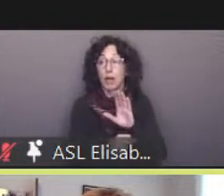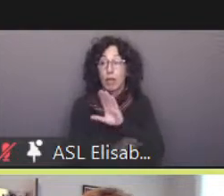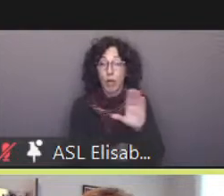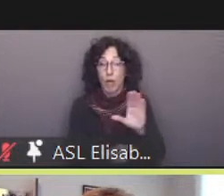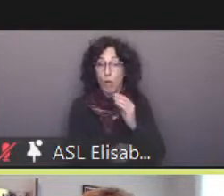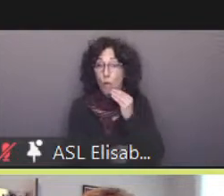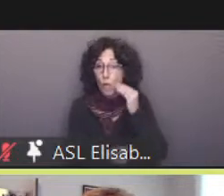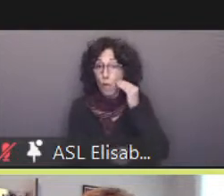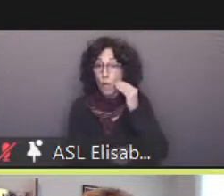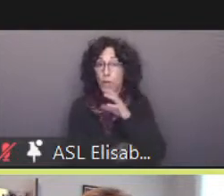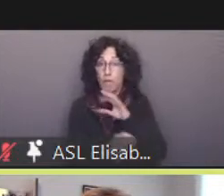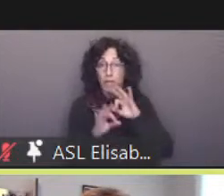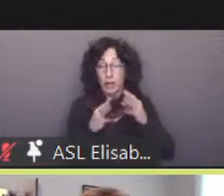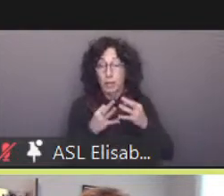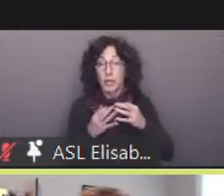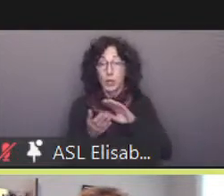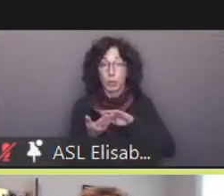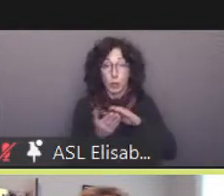community.